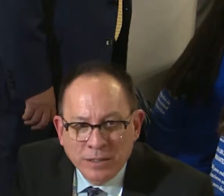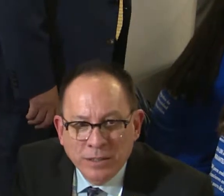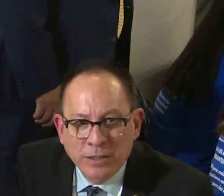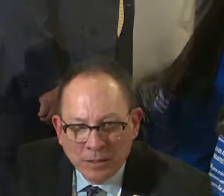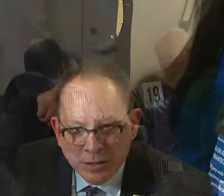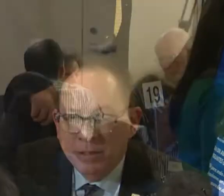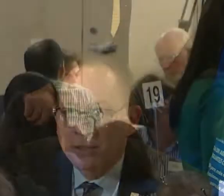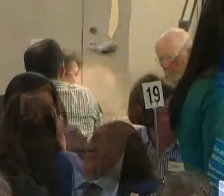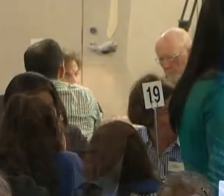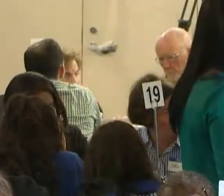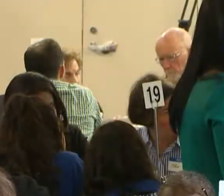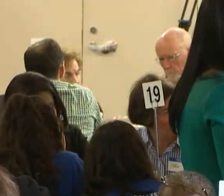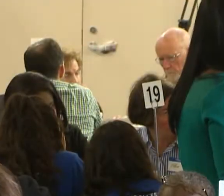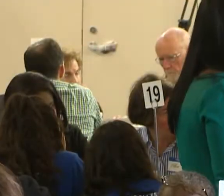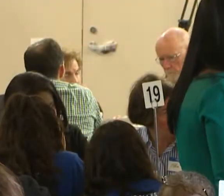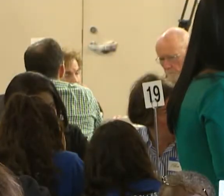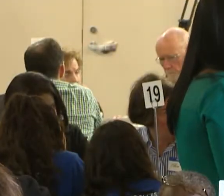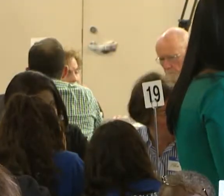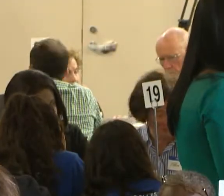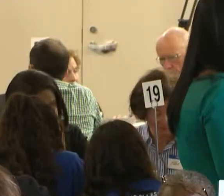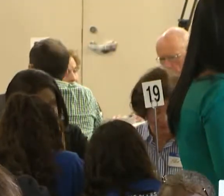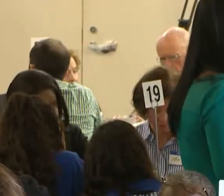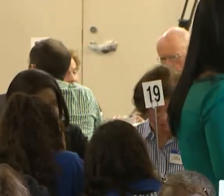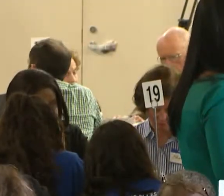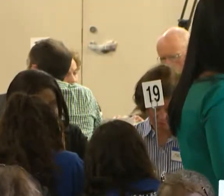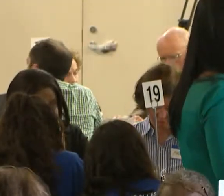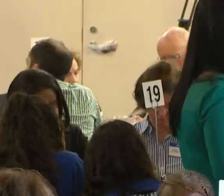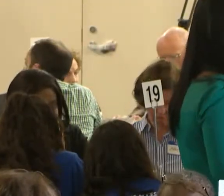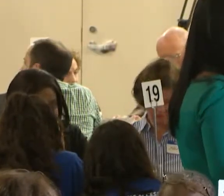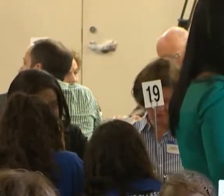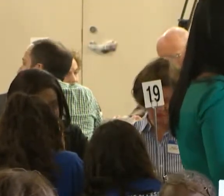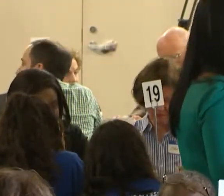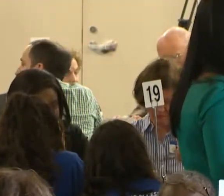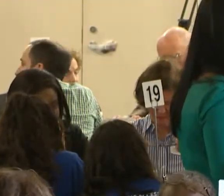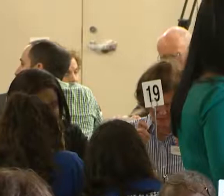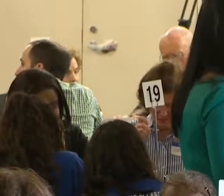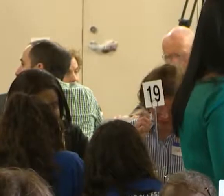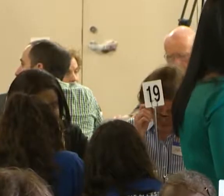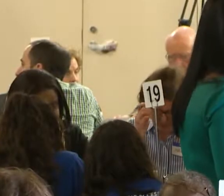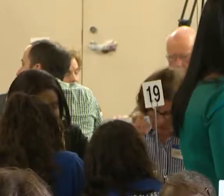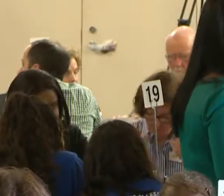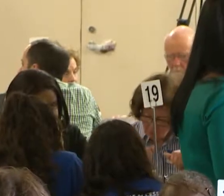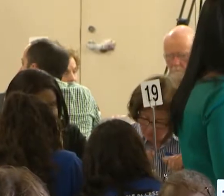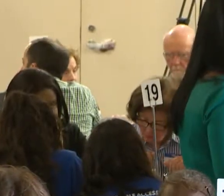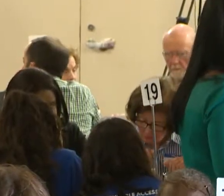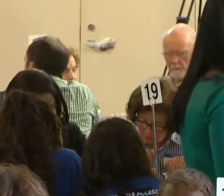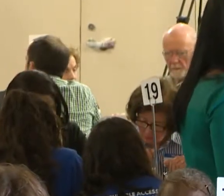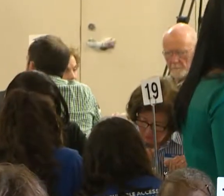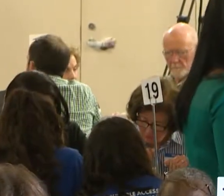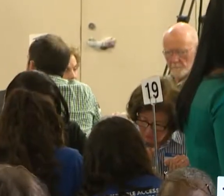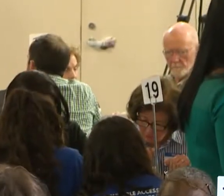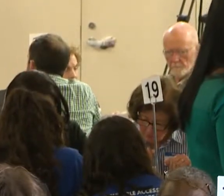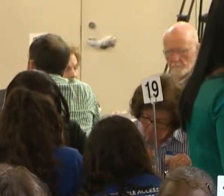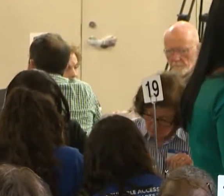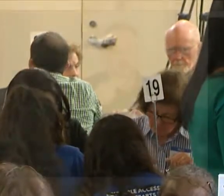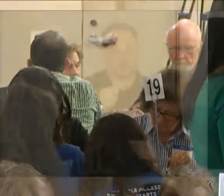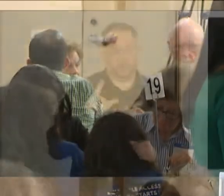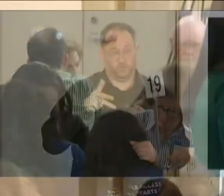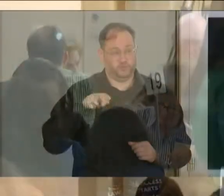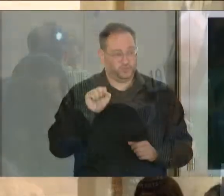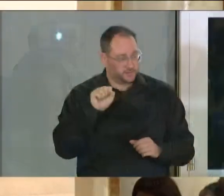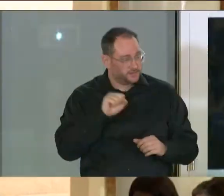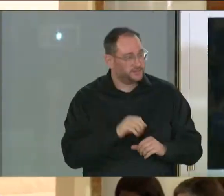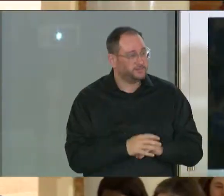deliver in our schools. For years, Mr. Bush, so that we can get our pension back. We was in our pensions up until about 3 or 4 years